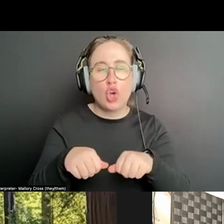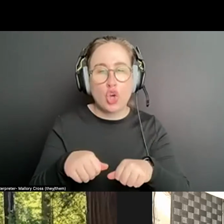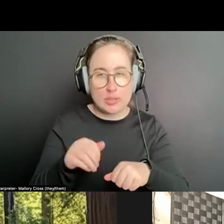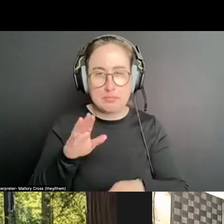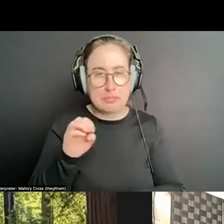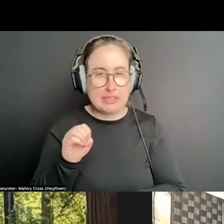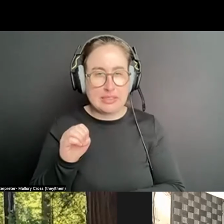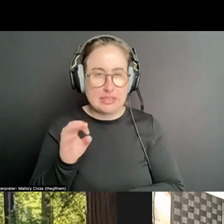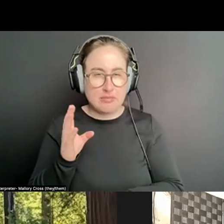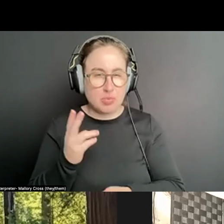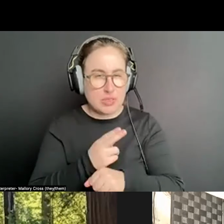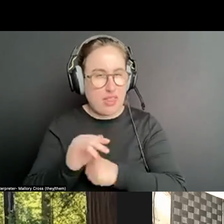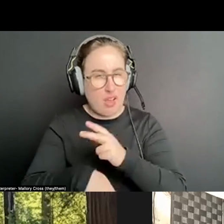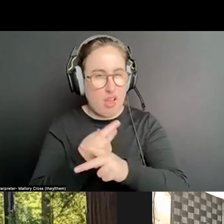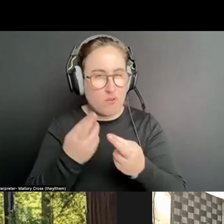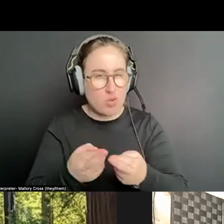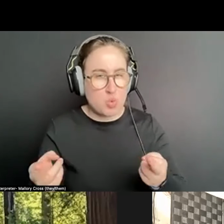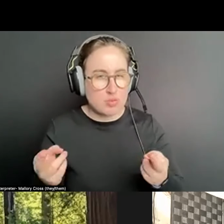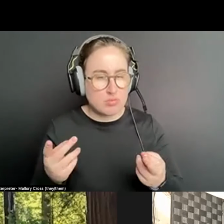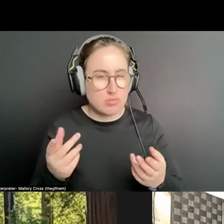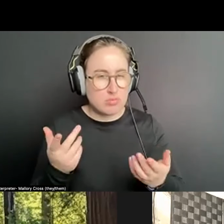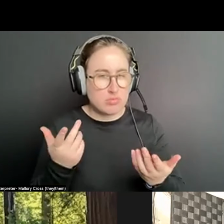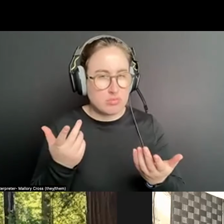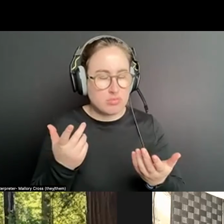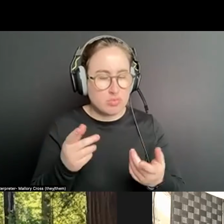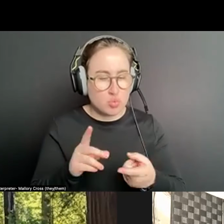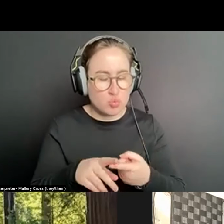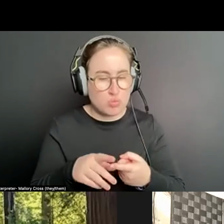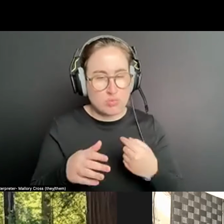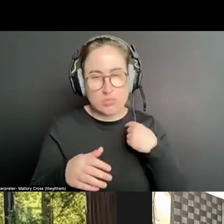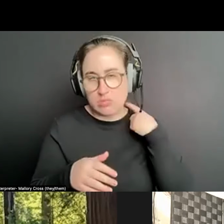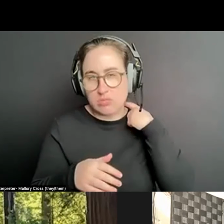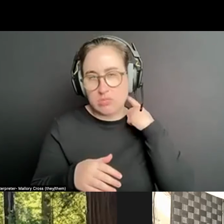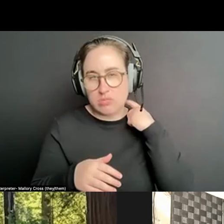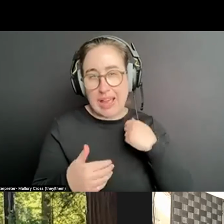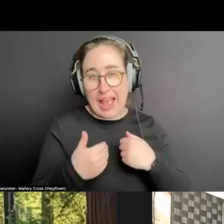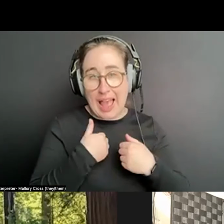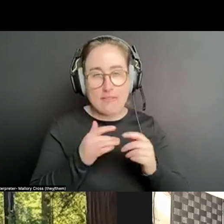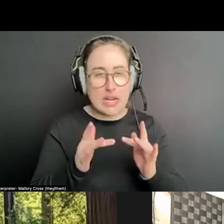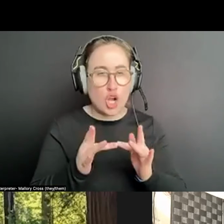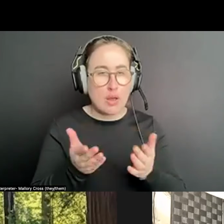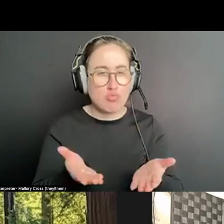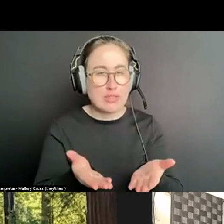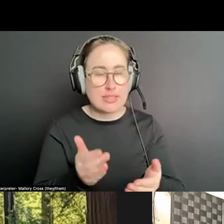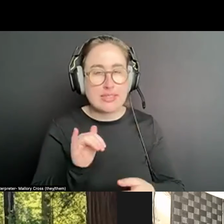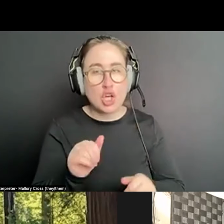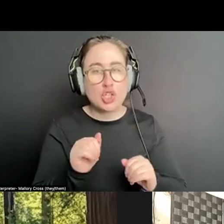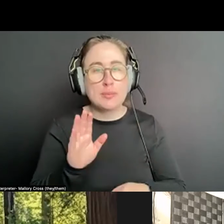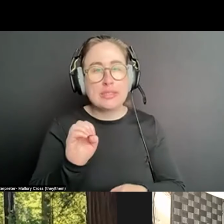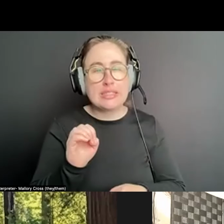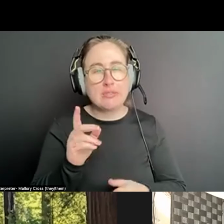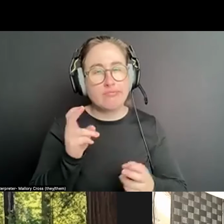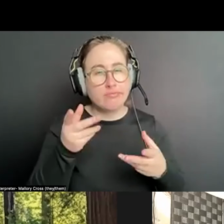could be doing using that kind of resource to be able to have an internet presence that could be then fed